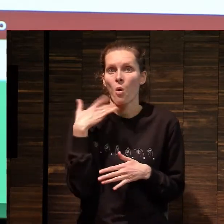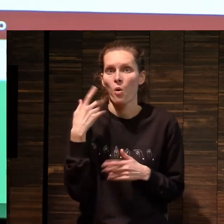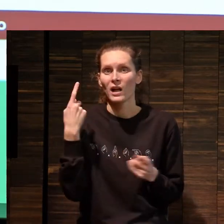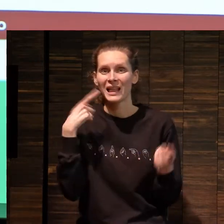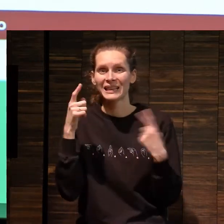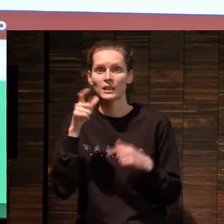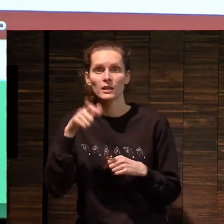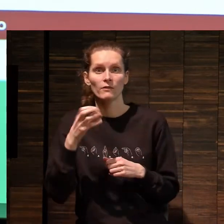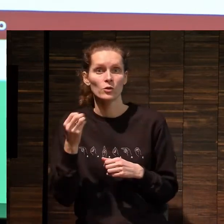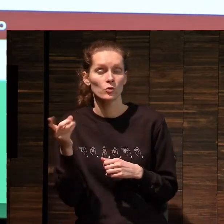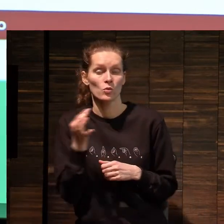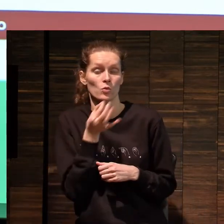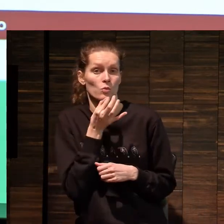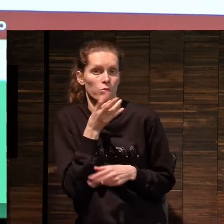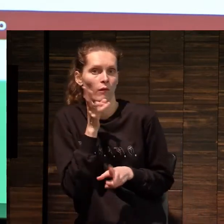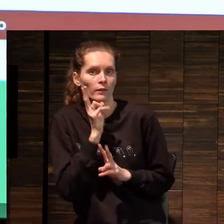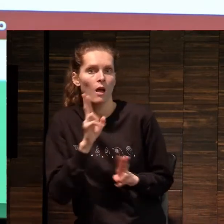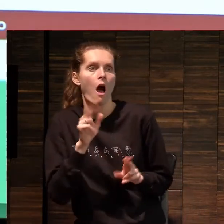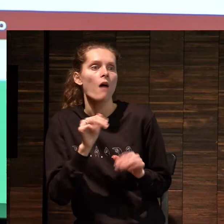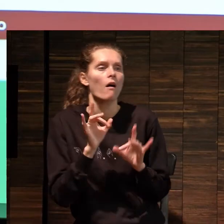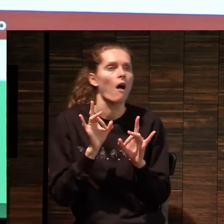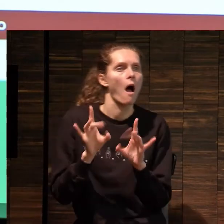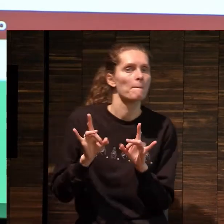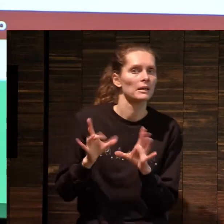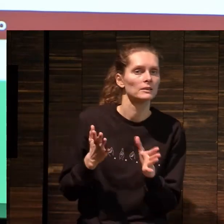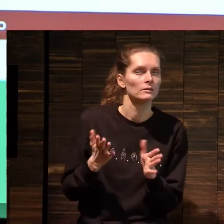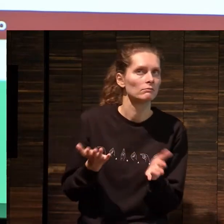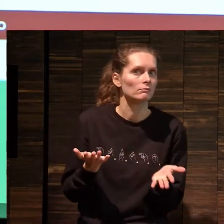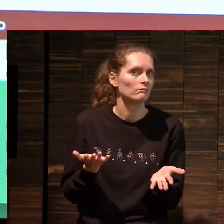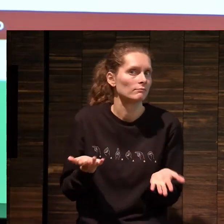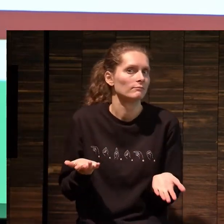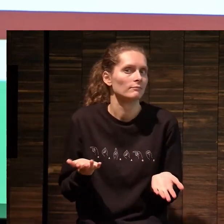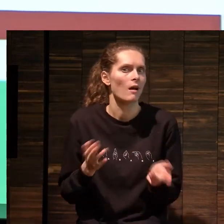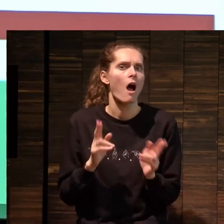There are a lot of designers who don't know about it yet.